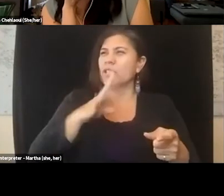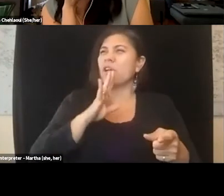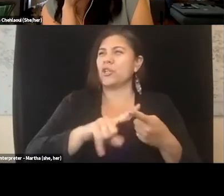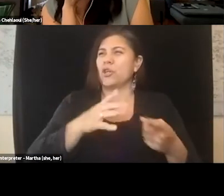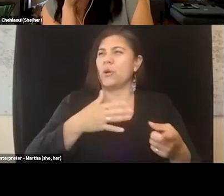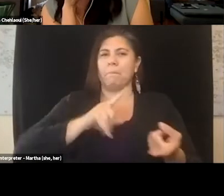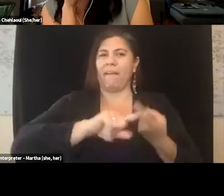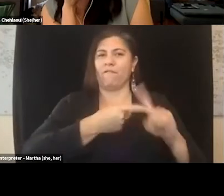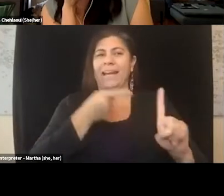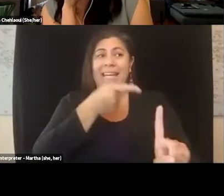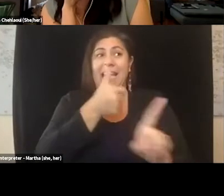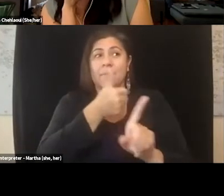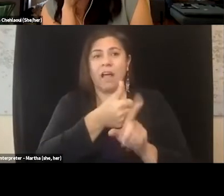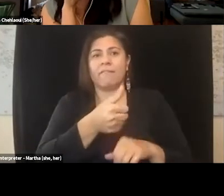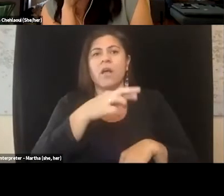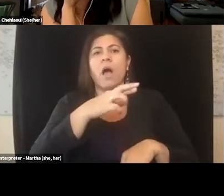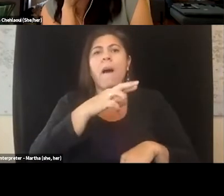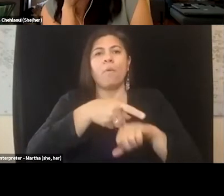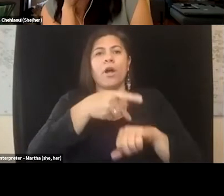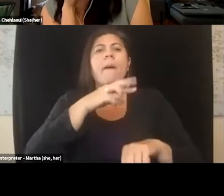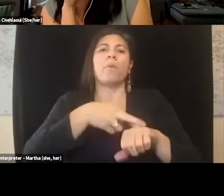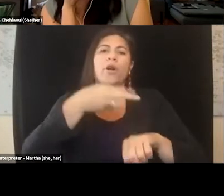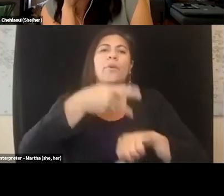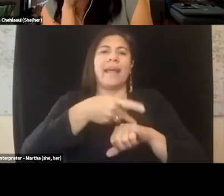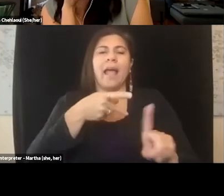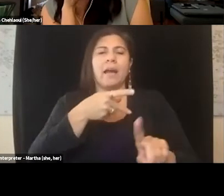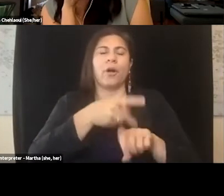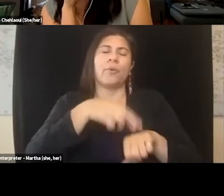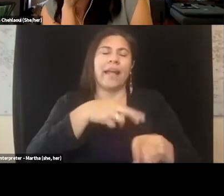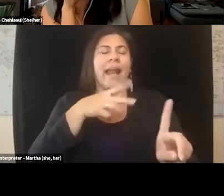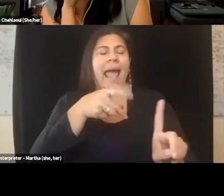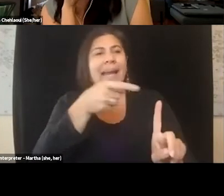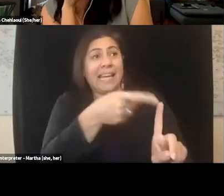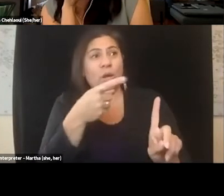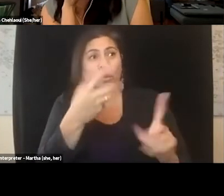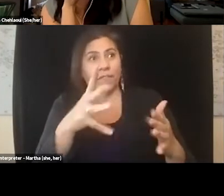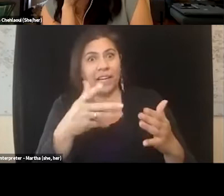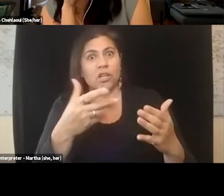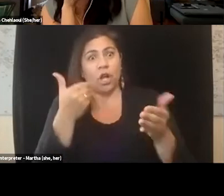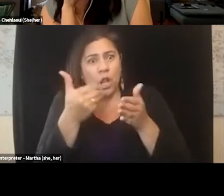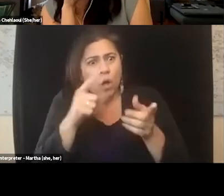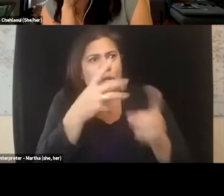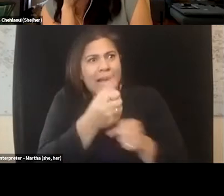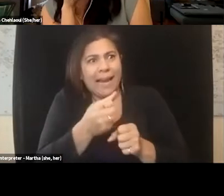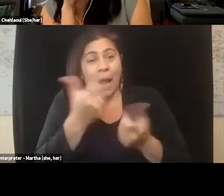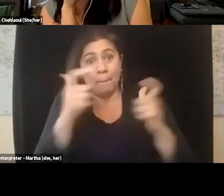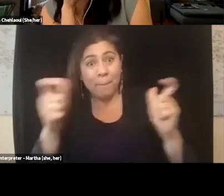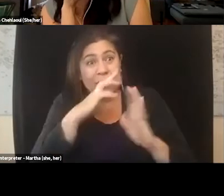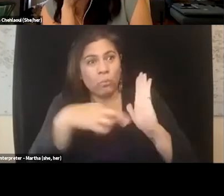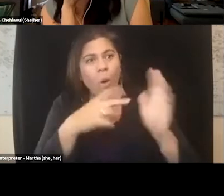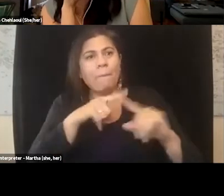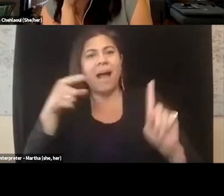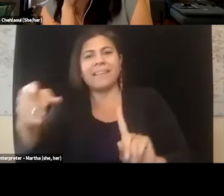really, really close to a major, major role because, but then was cut off at a certain point. And the reason they told him was that, oh, they want to